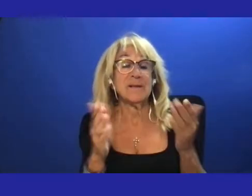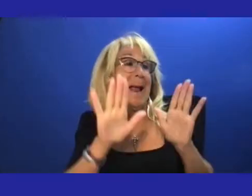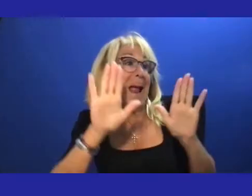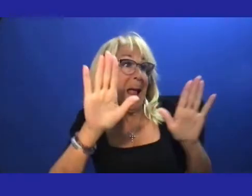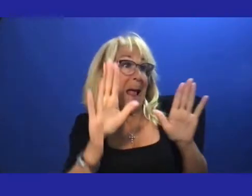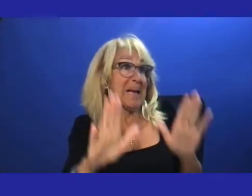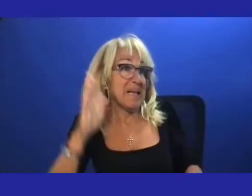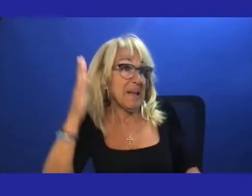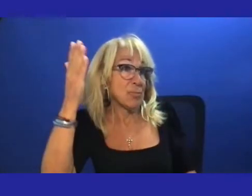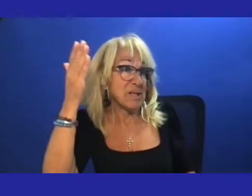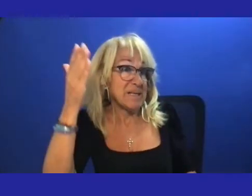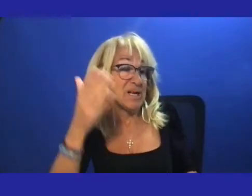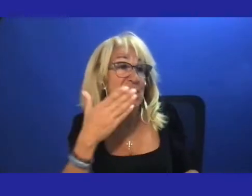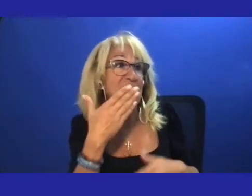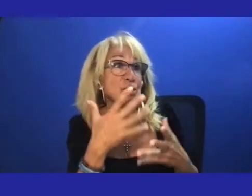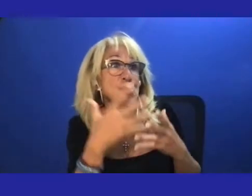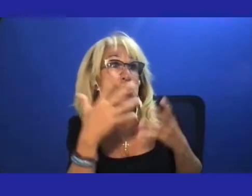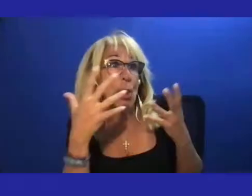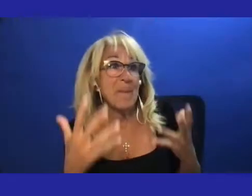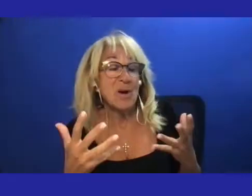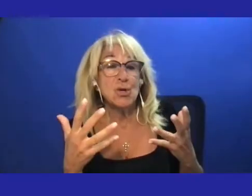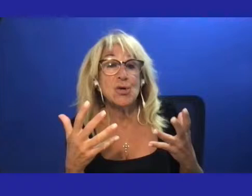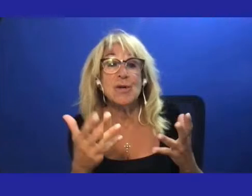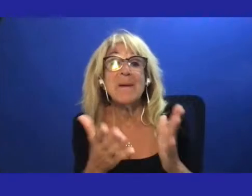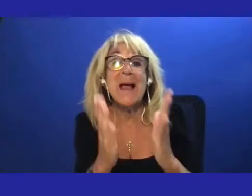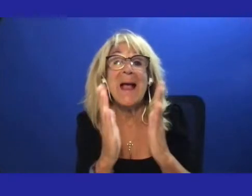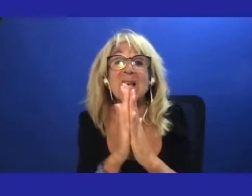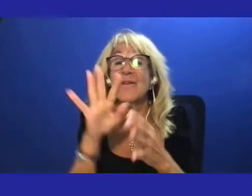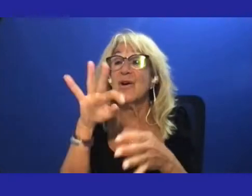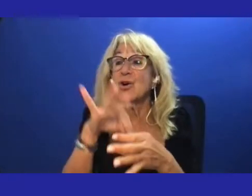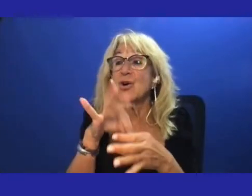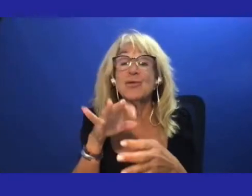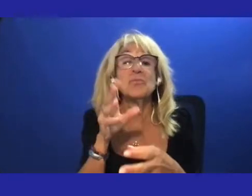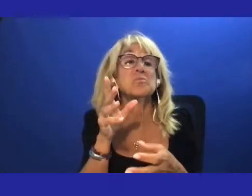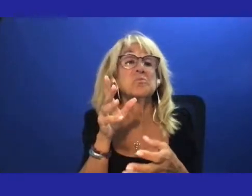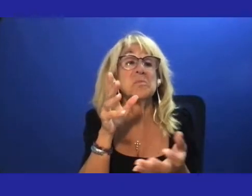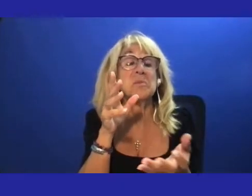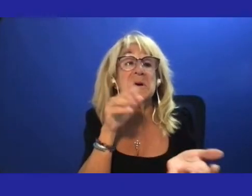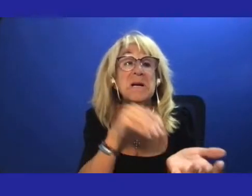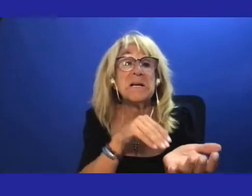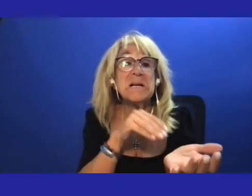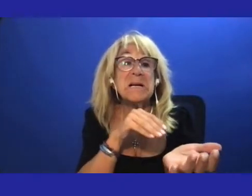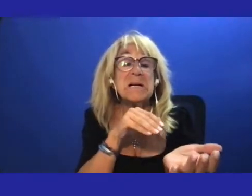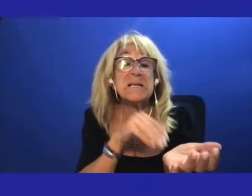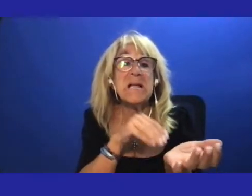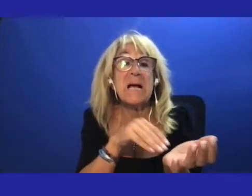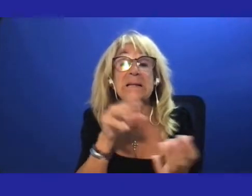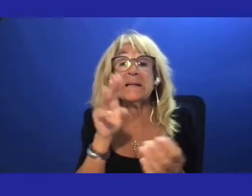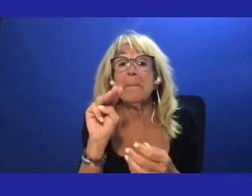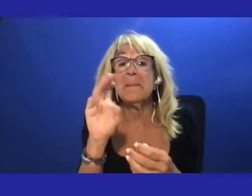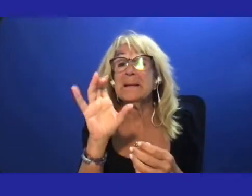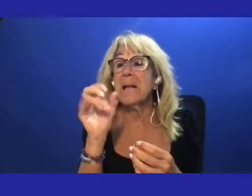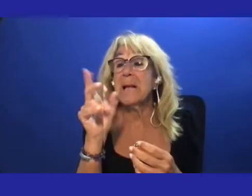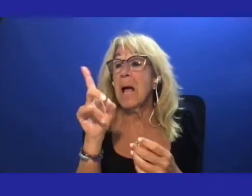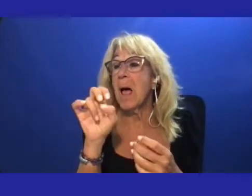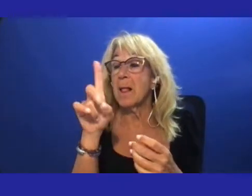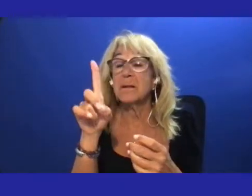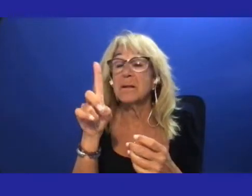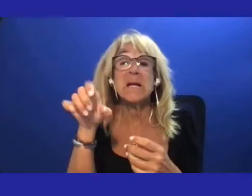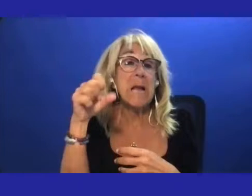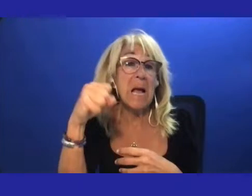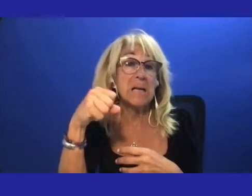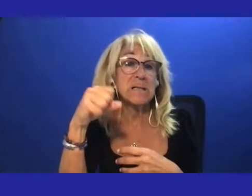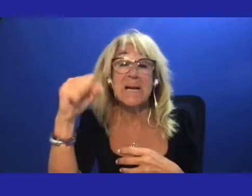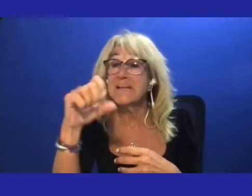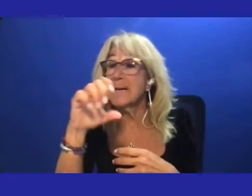presentation. Thank you so much. Let me ask for a vote then. Dr. Matone, if I could ask you first. Dr. Katz? Yes. Say yes. Yes. And Sally?